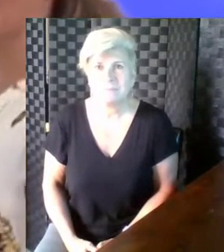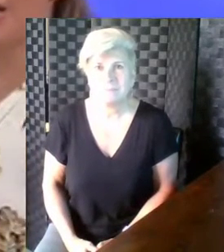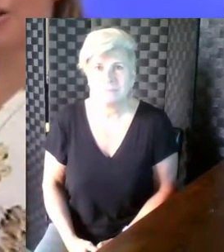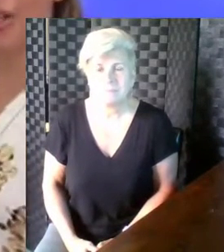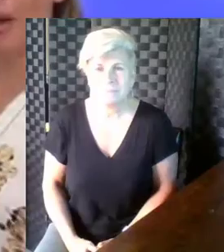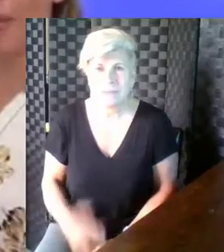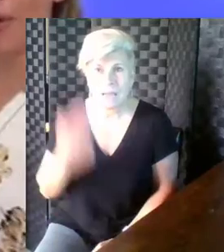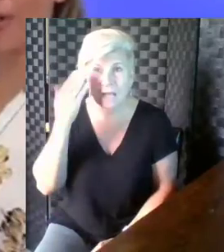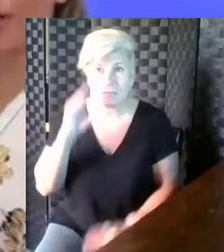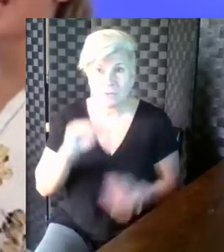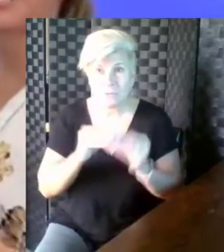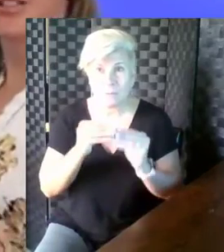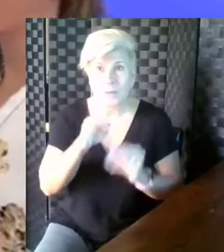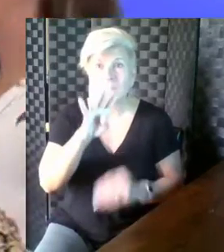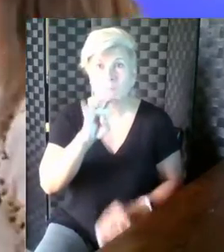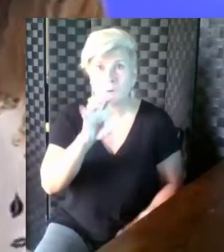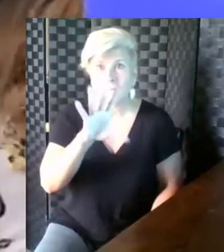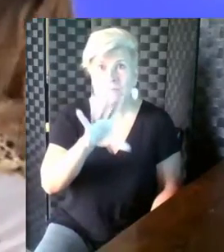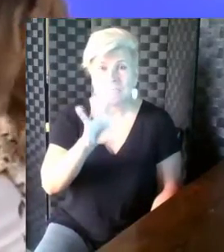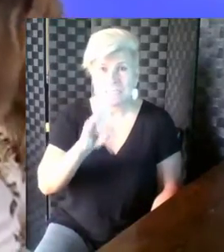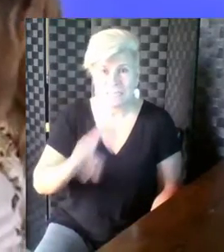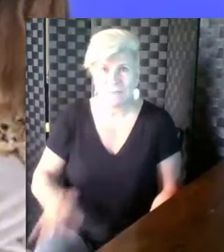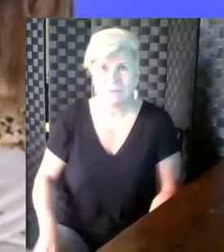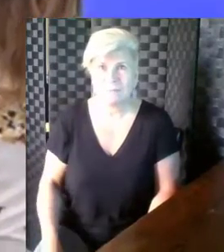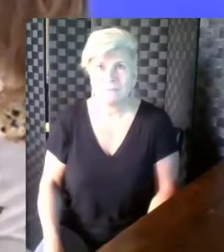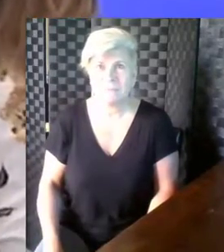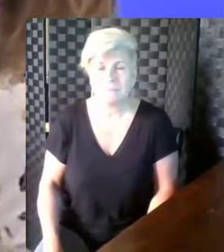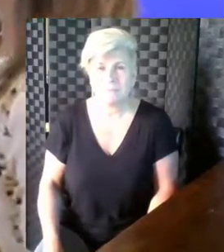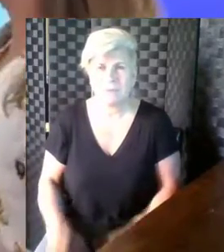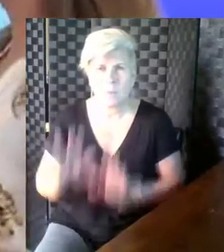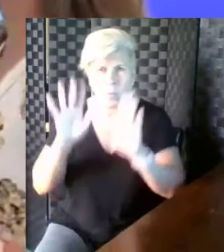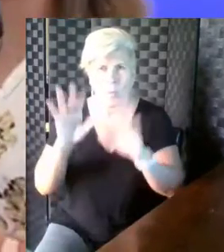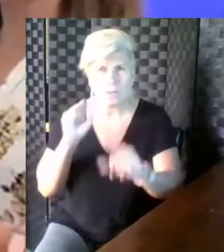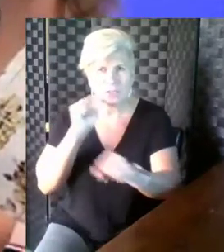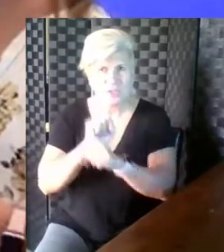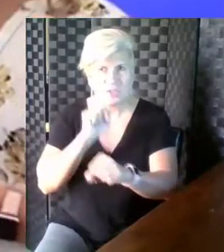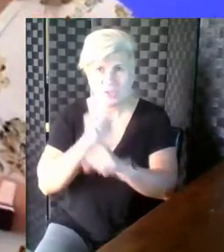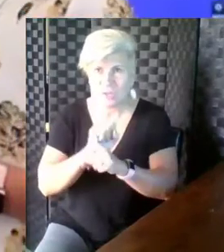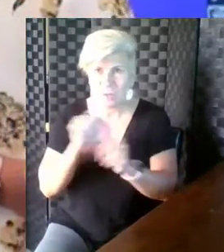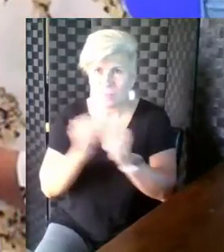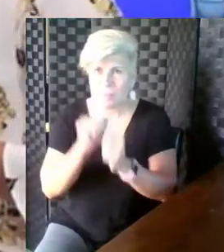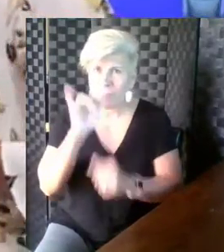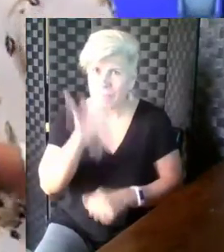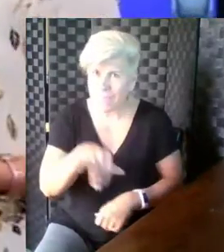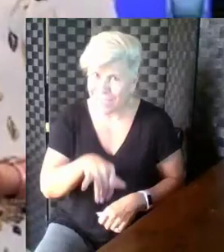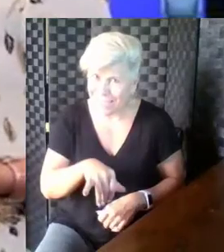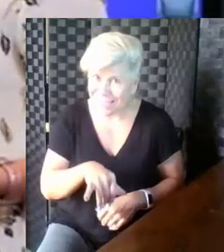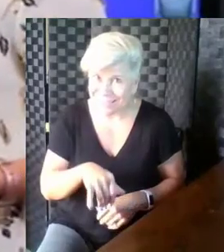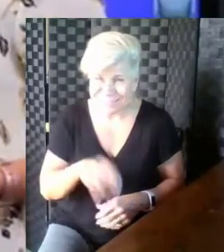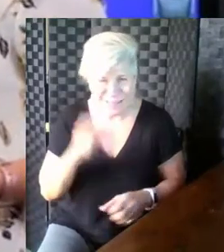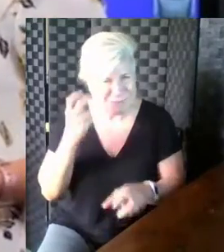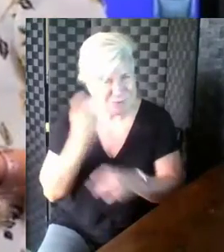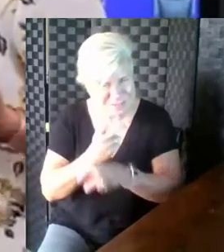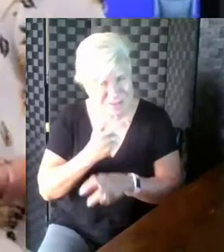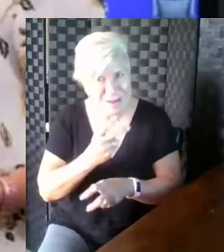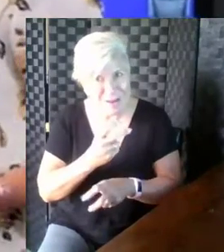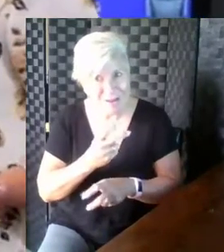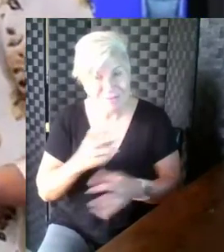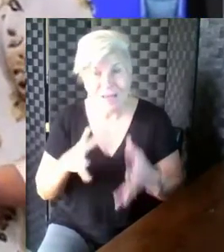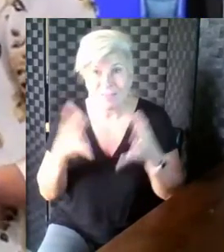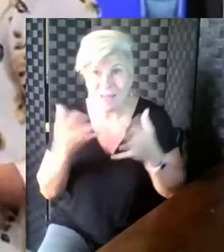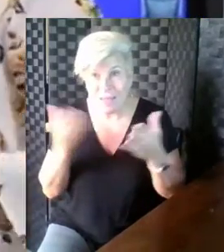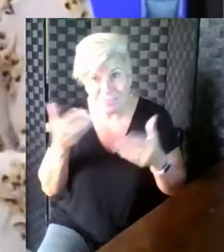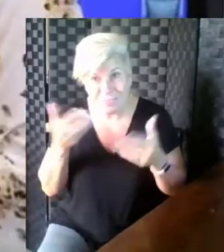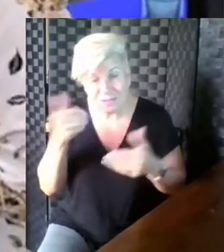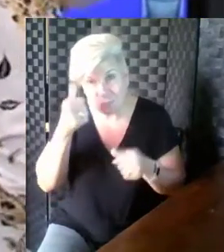457. So my unknown number is 457. You guys did a great job with that. It was tough stuff, wasn't it? There's a